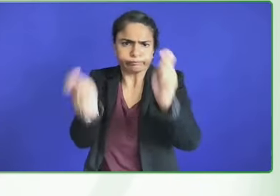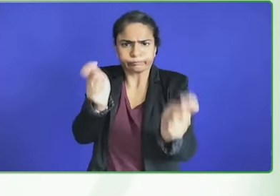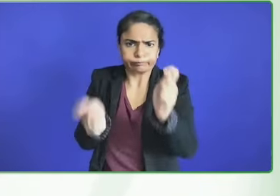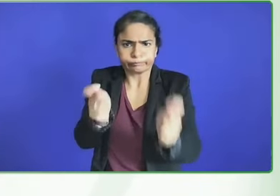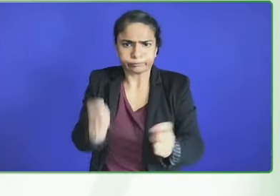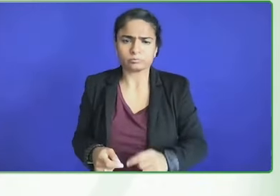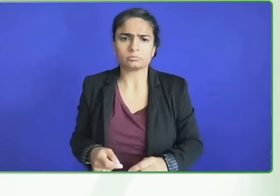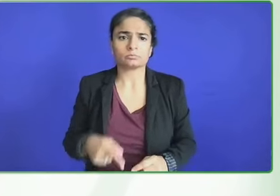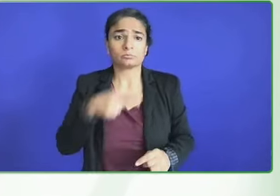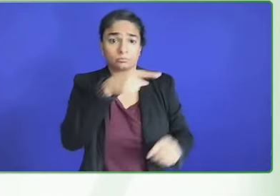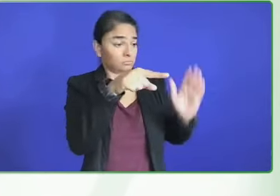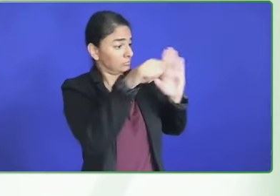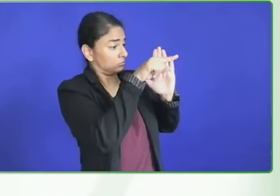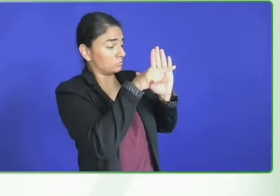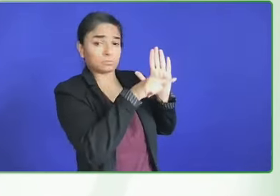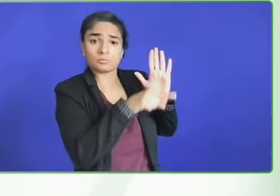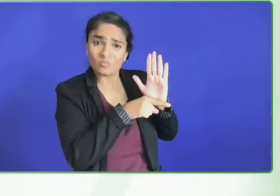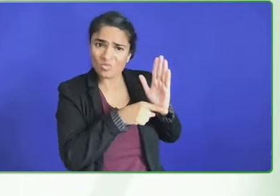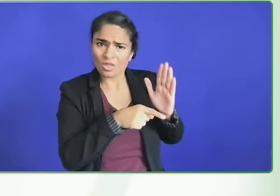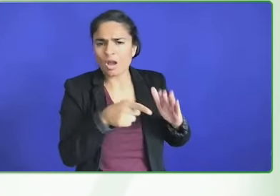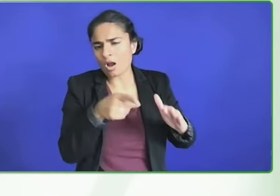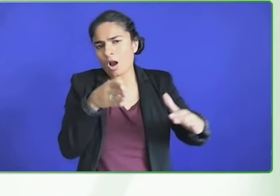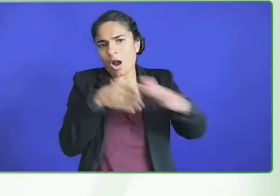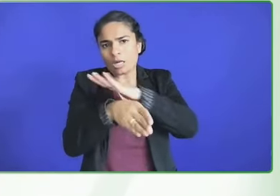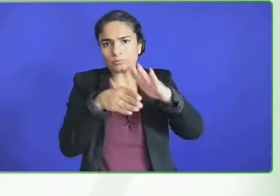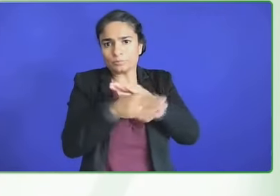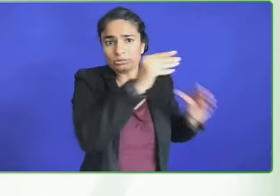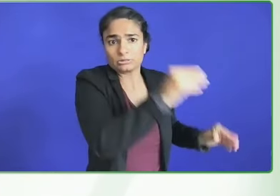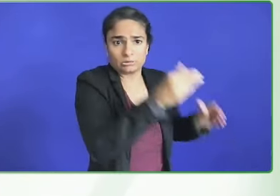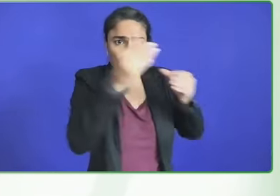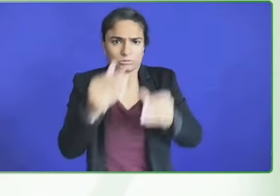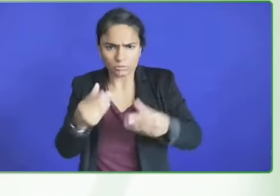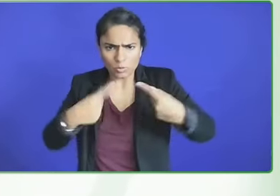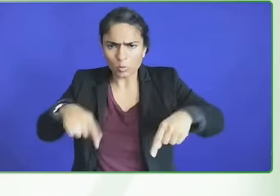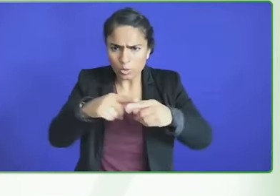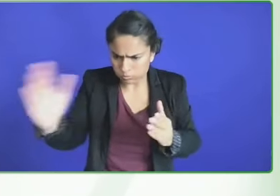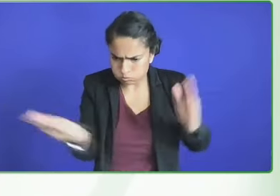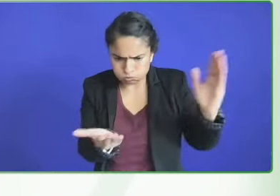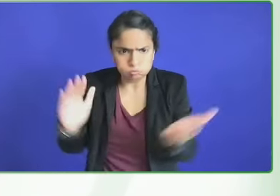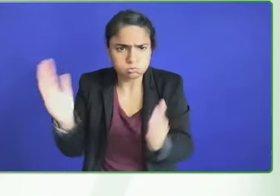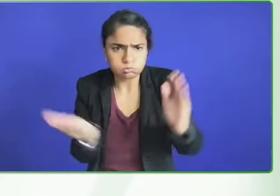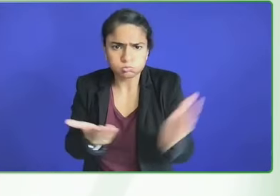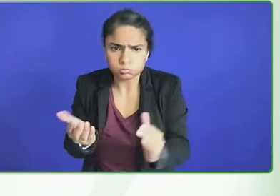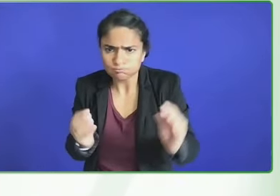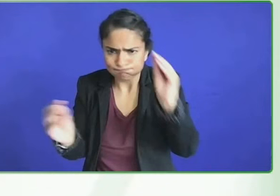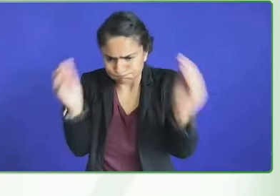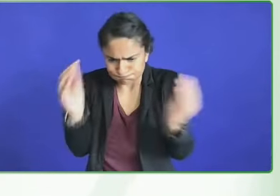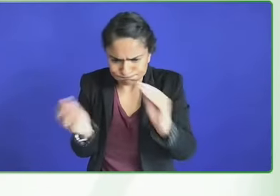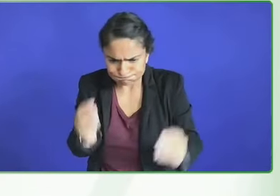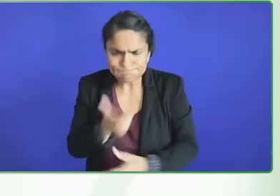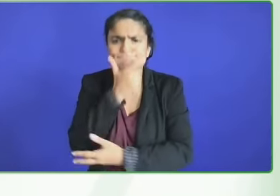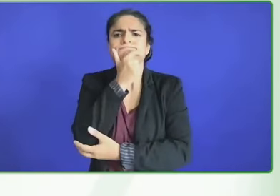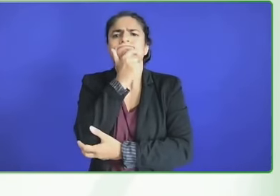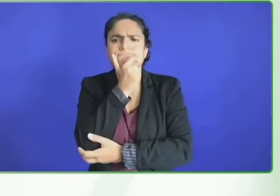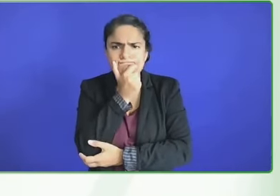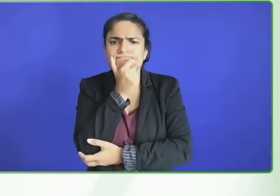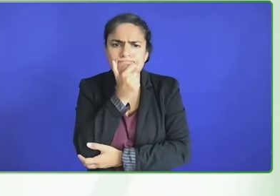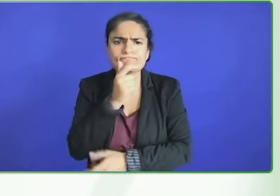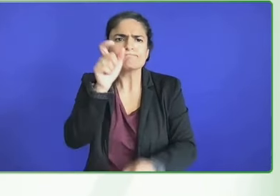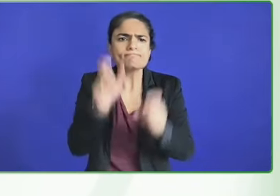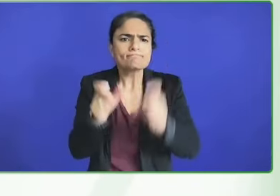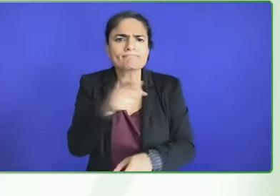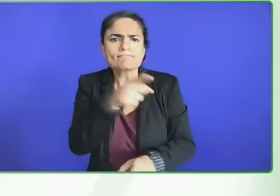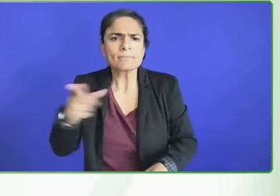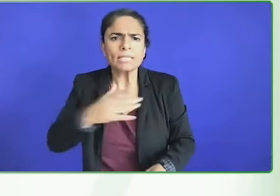be looking like. What are those characteristics that they need to have in order for them to be accessible? So I'm not confronted with